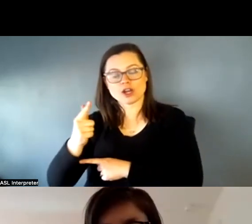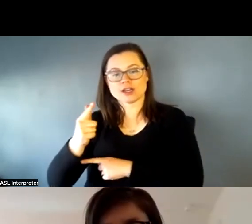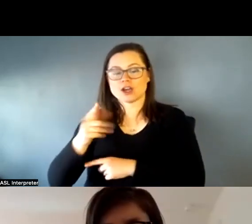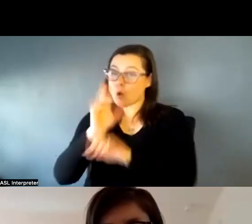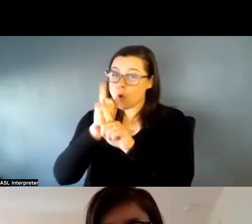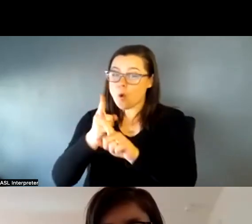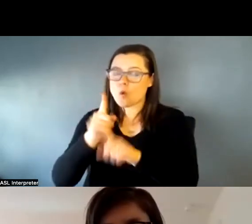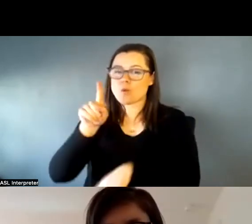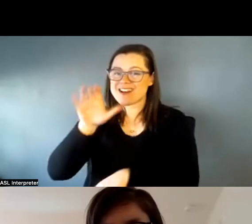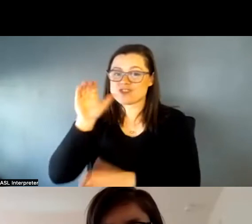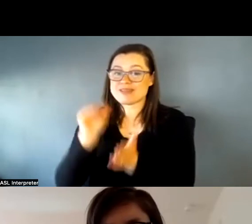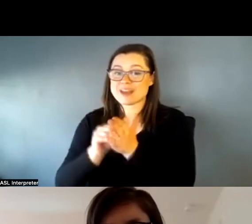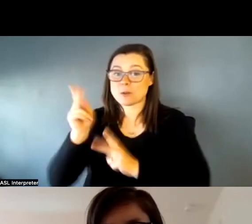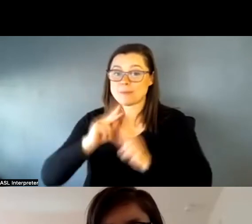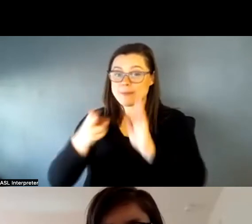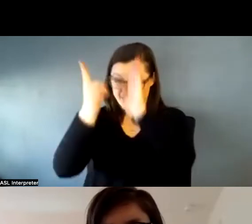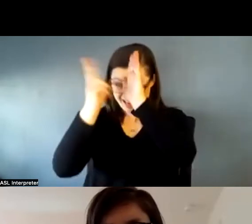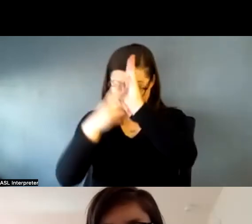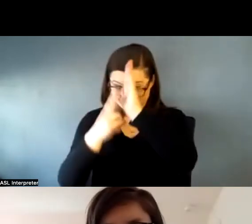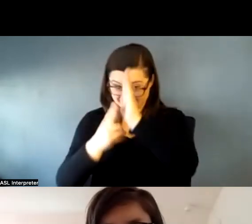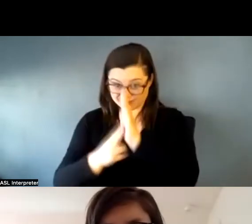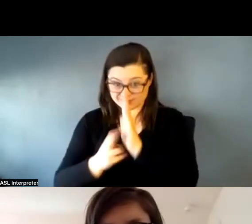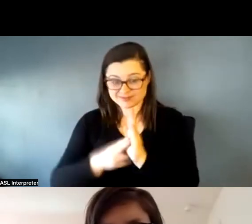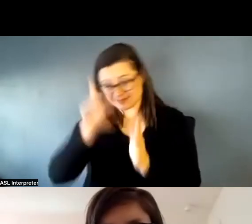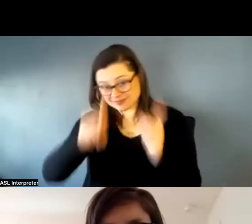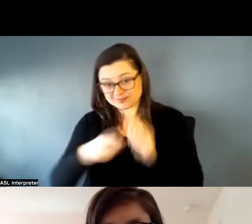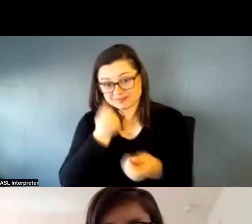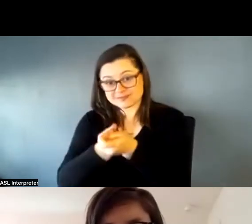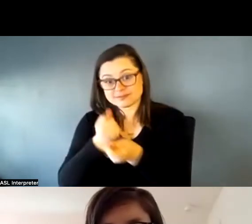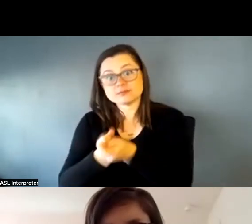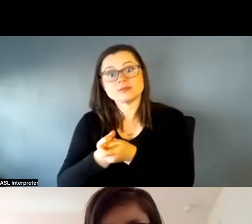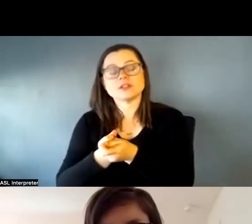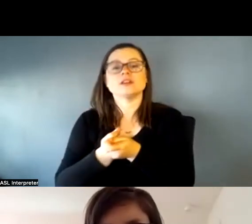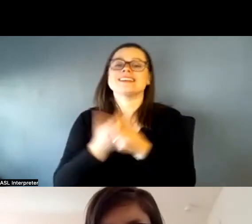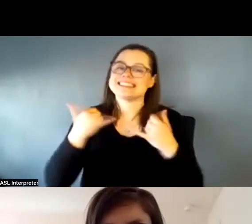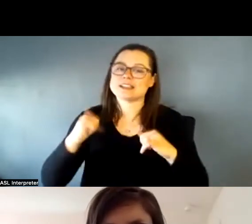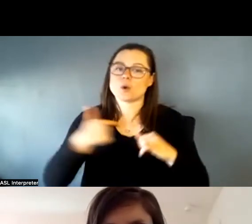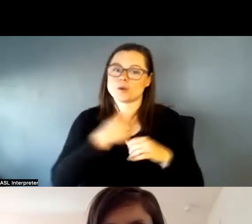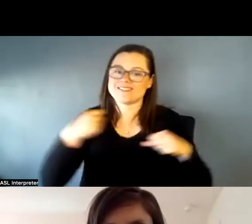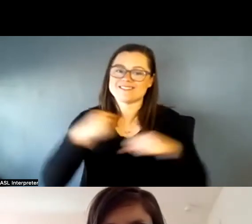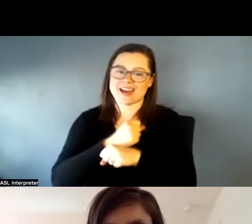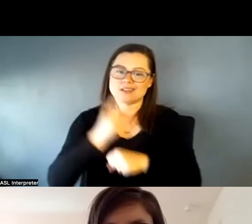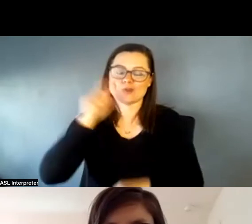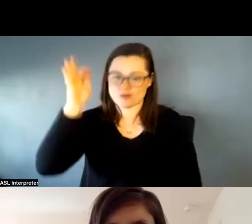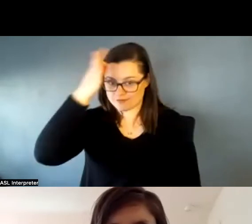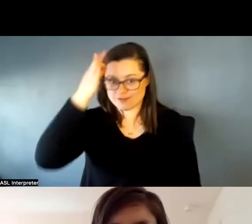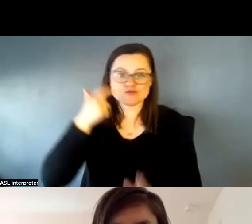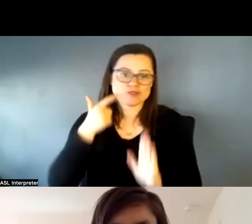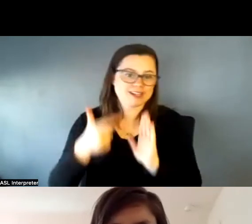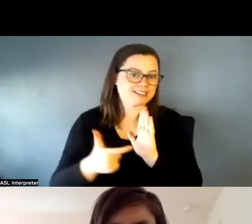people at this time. We are still fighting for federal recognition. The